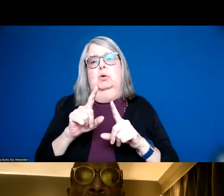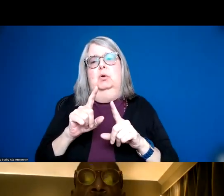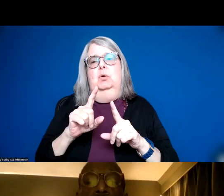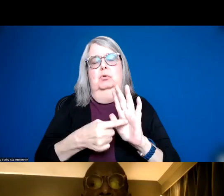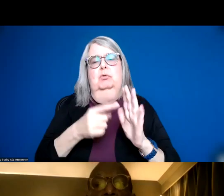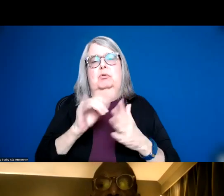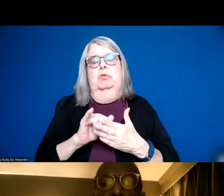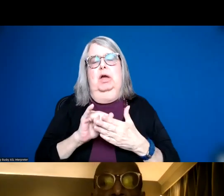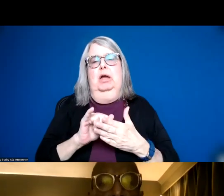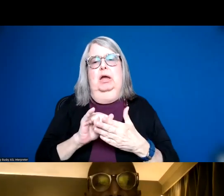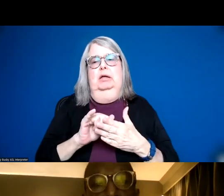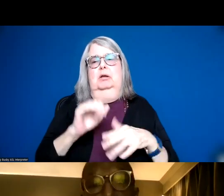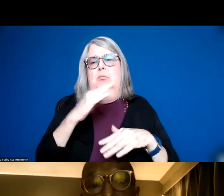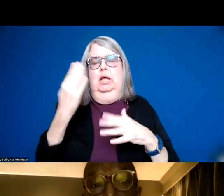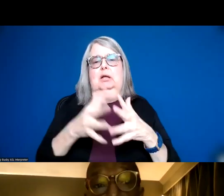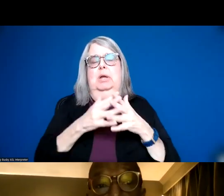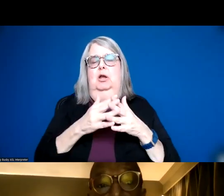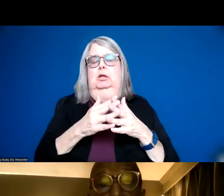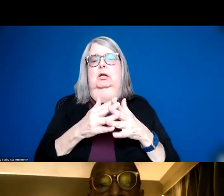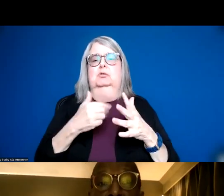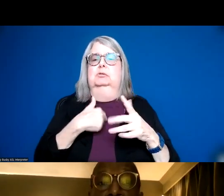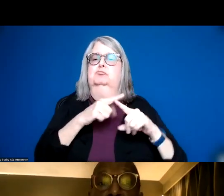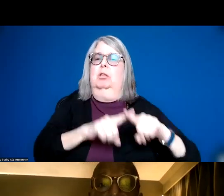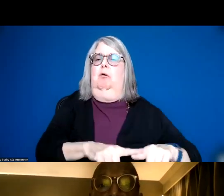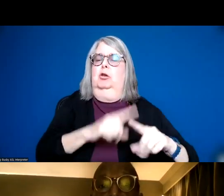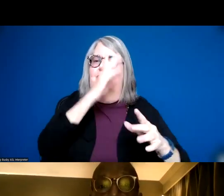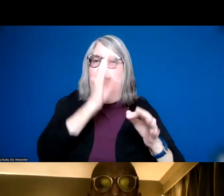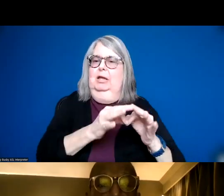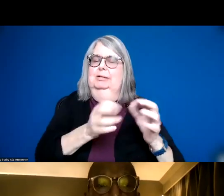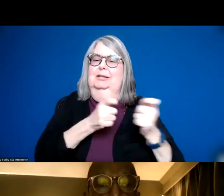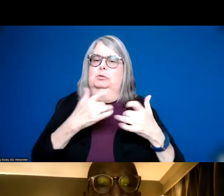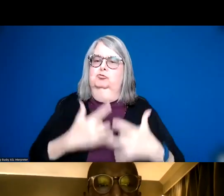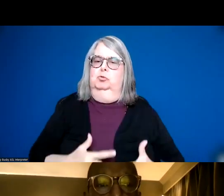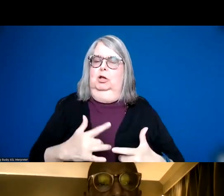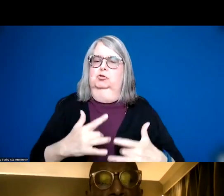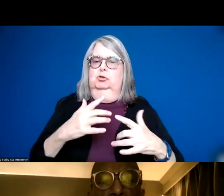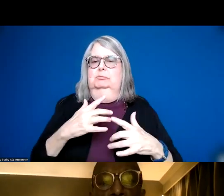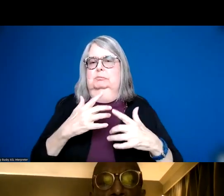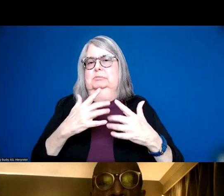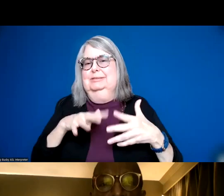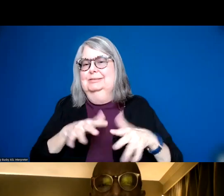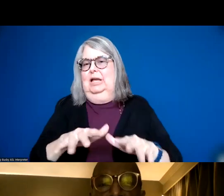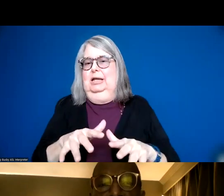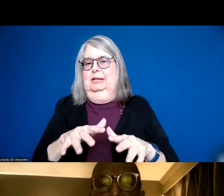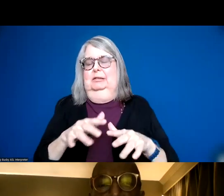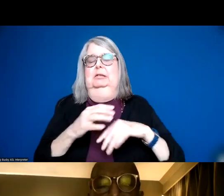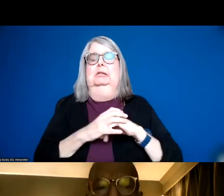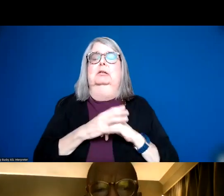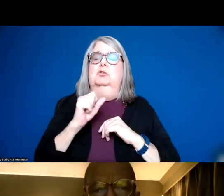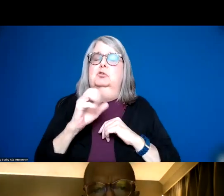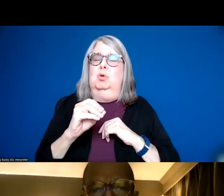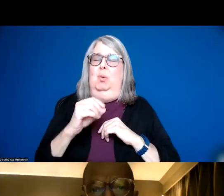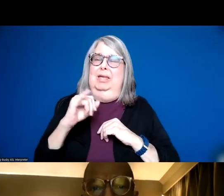as a coping mechanism for dealing with depression and anxiety than they are to utilize a mental health professional. So if we are to truly